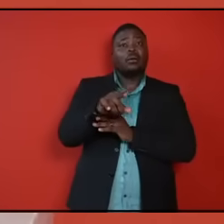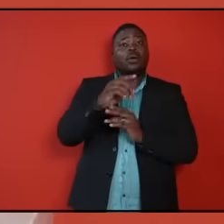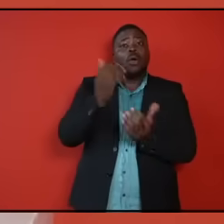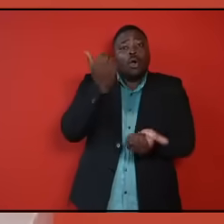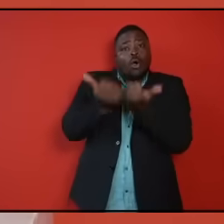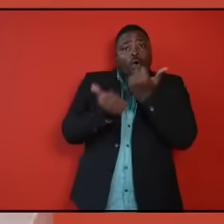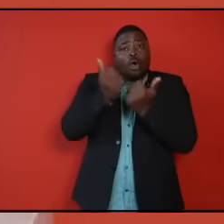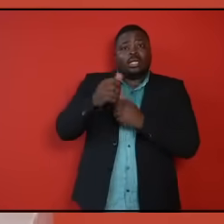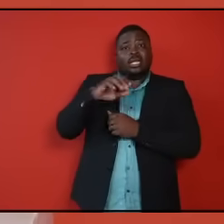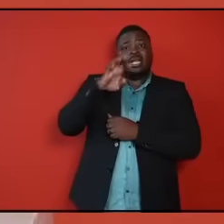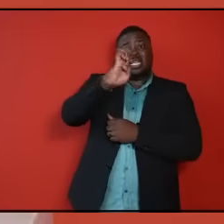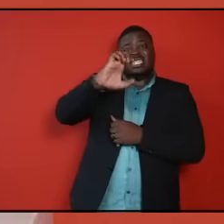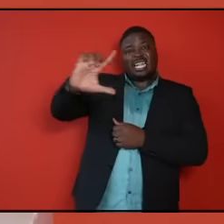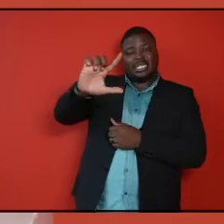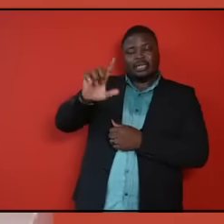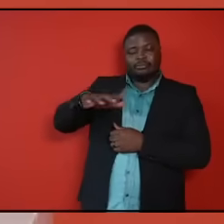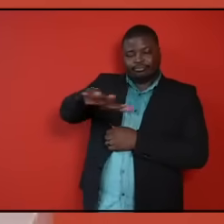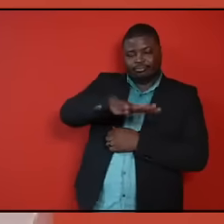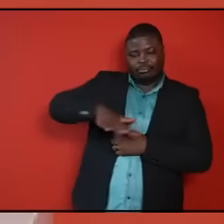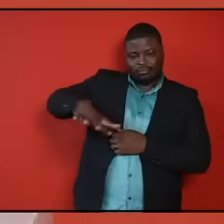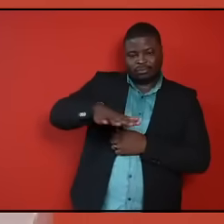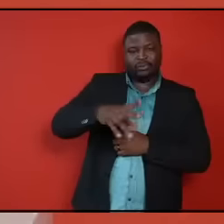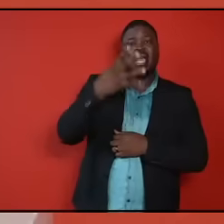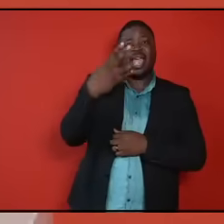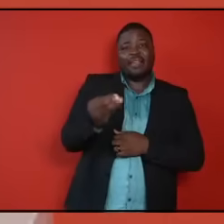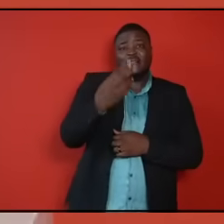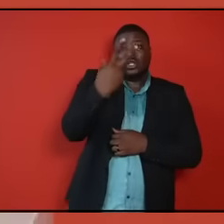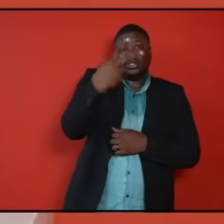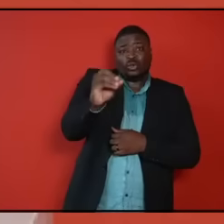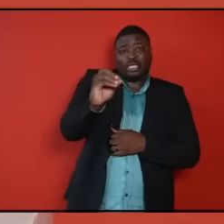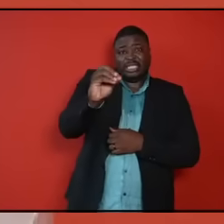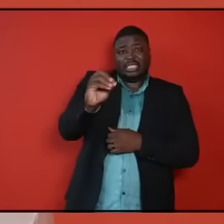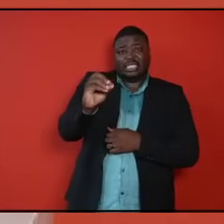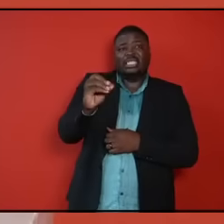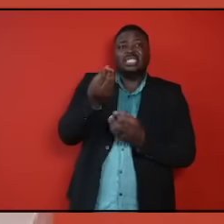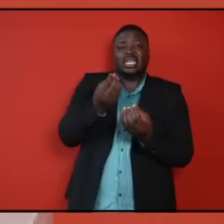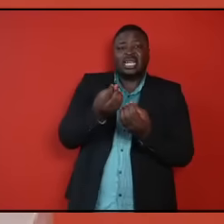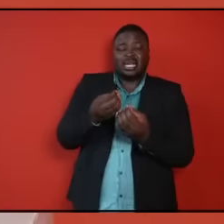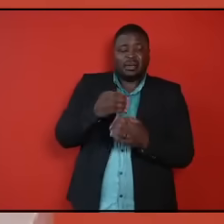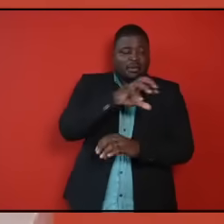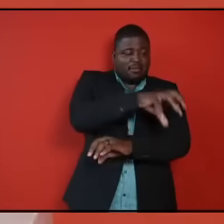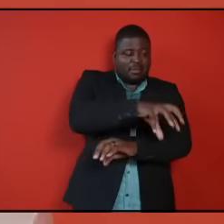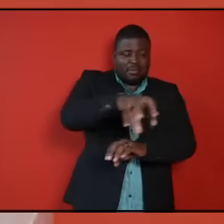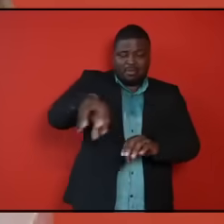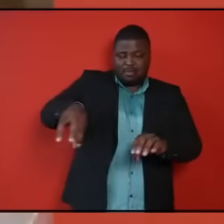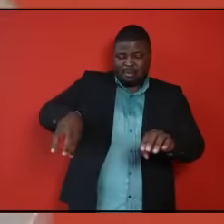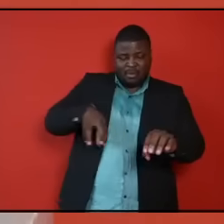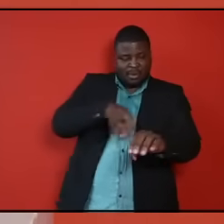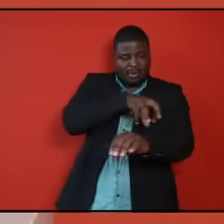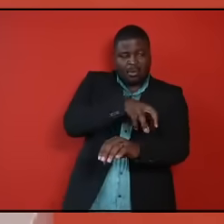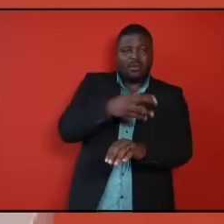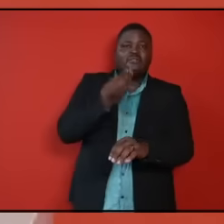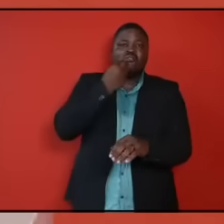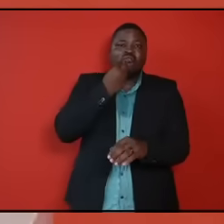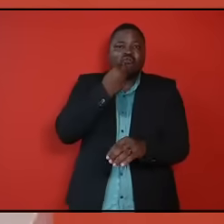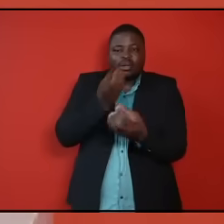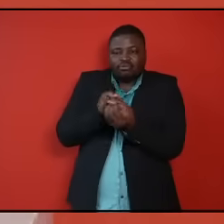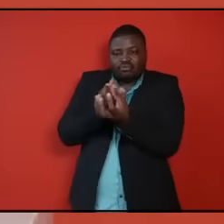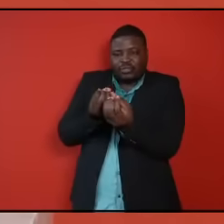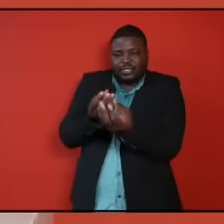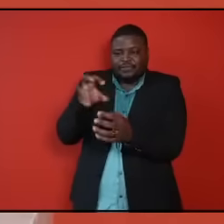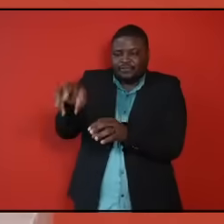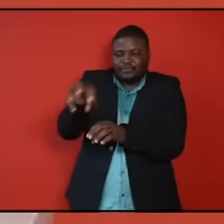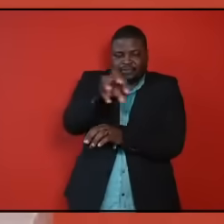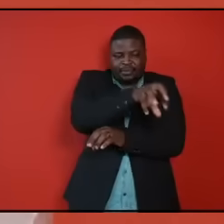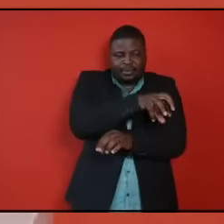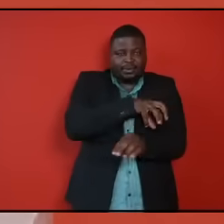that court in East London. Who said those 20 soup kitchens are now enough to feed everybody?